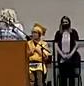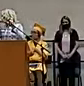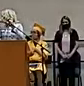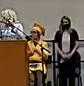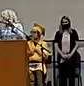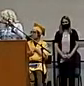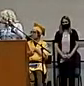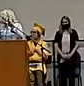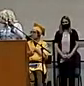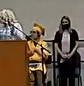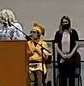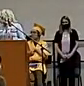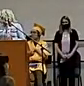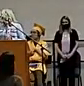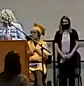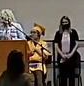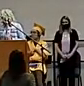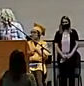She's at the podium.